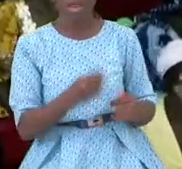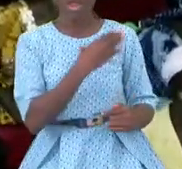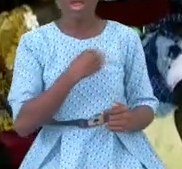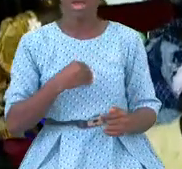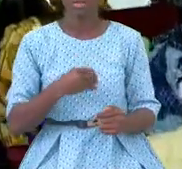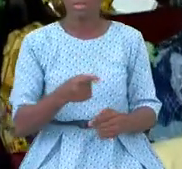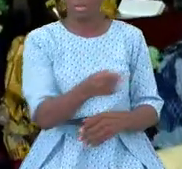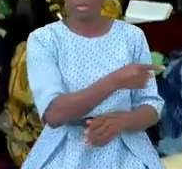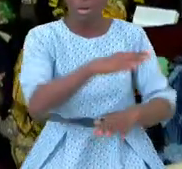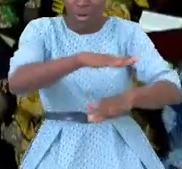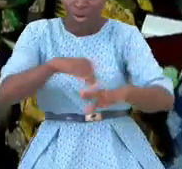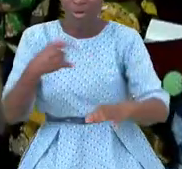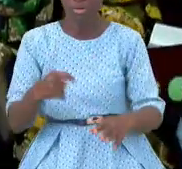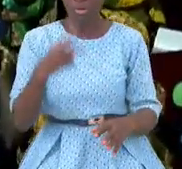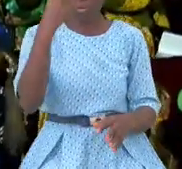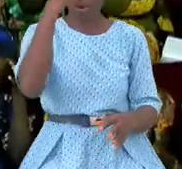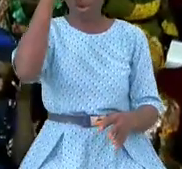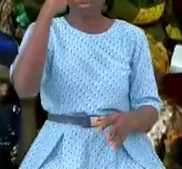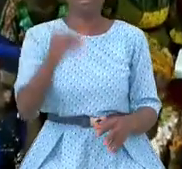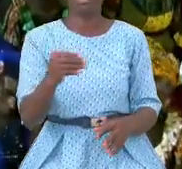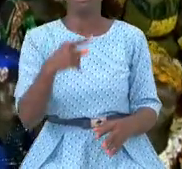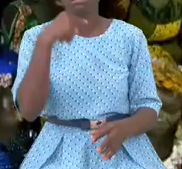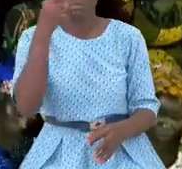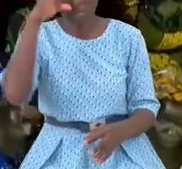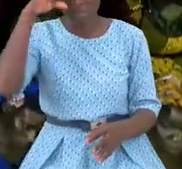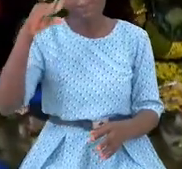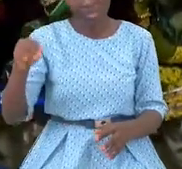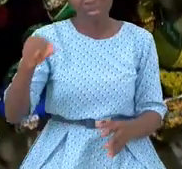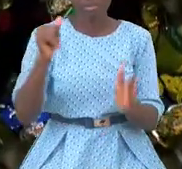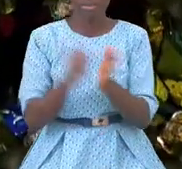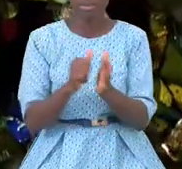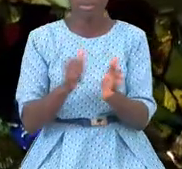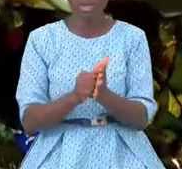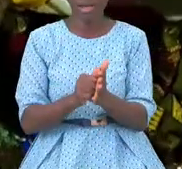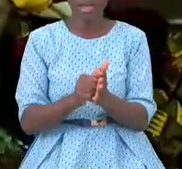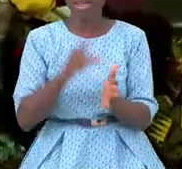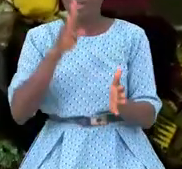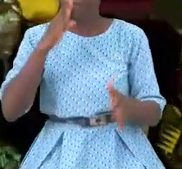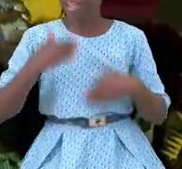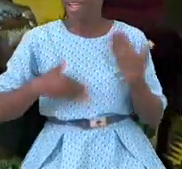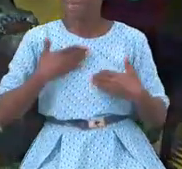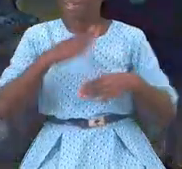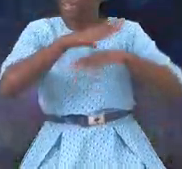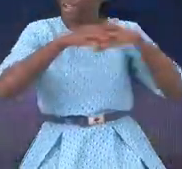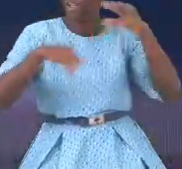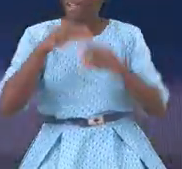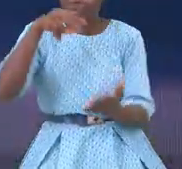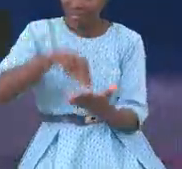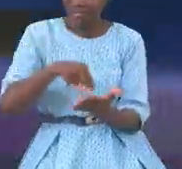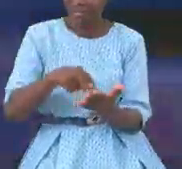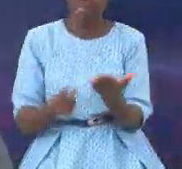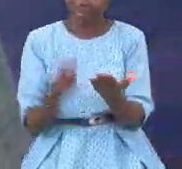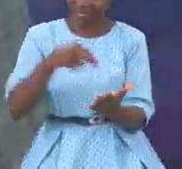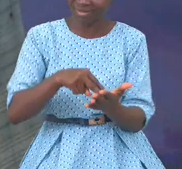unto him, go, be of good comfort, rise, he calleth thee. And I come to tell